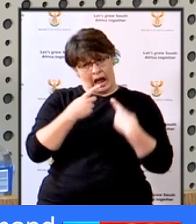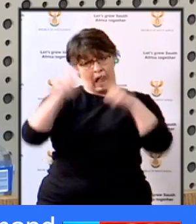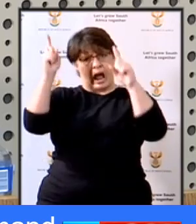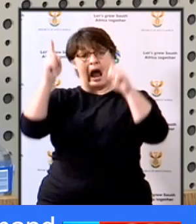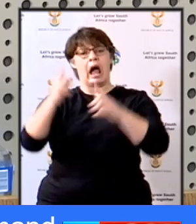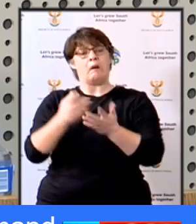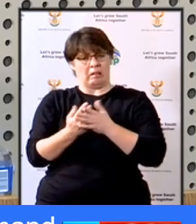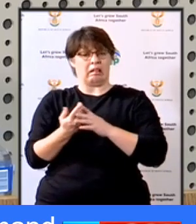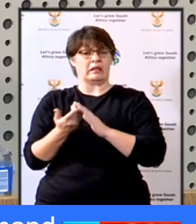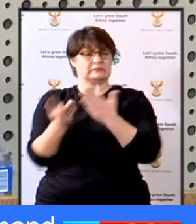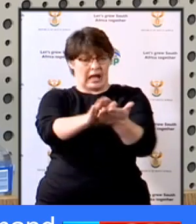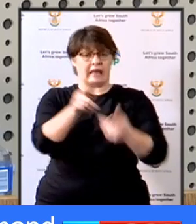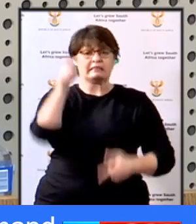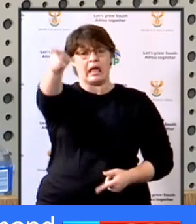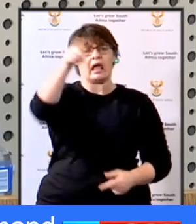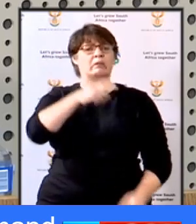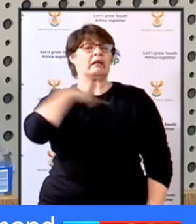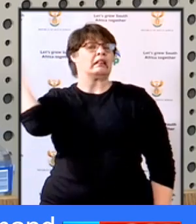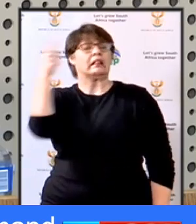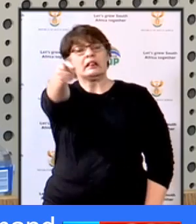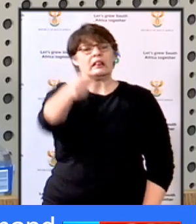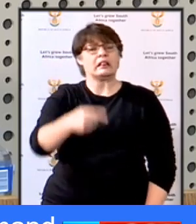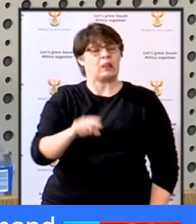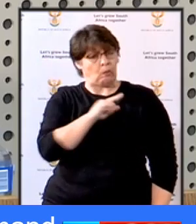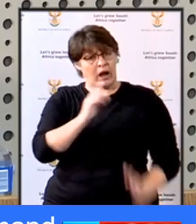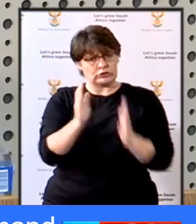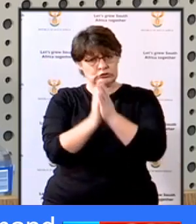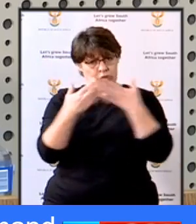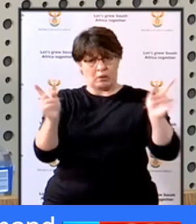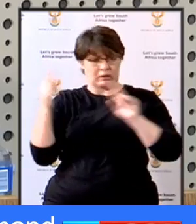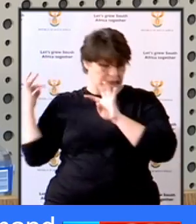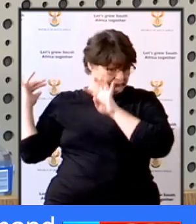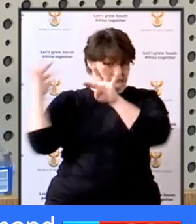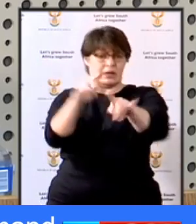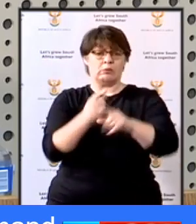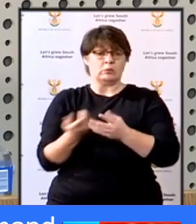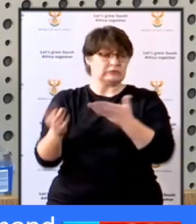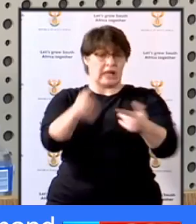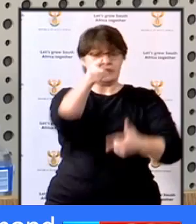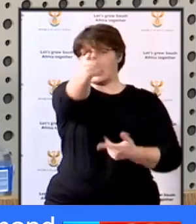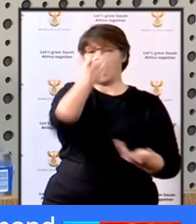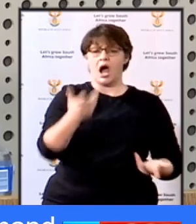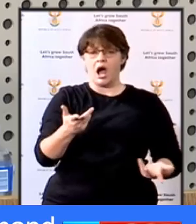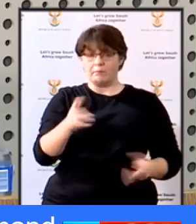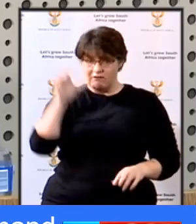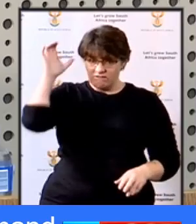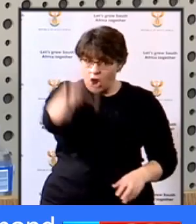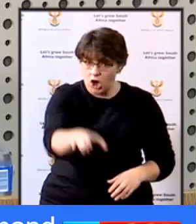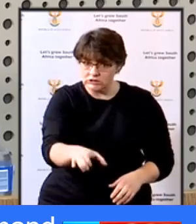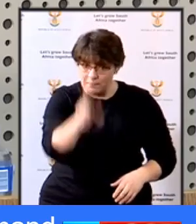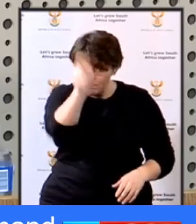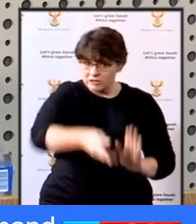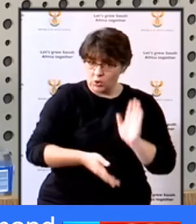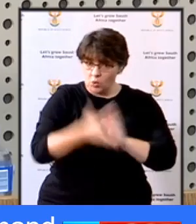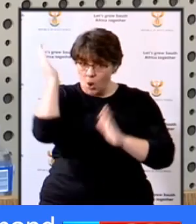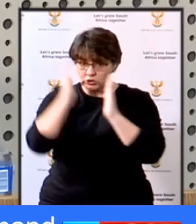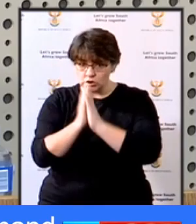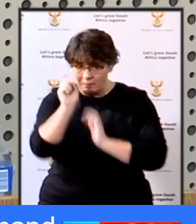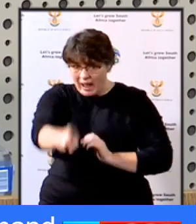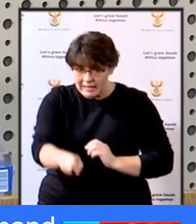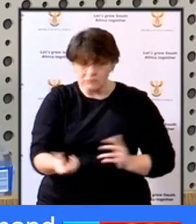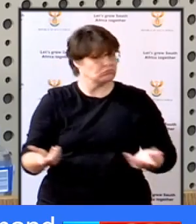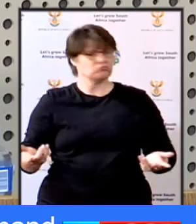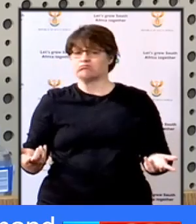the slaughterhouse by opening the churches. So nobody is forced to go to church.